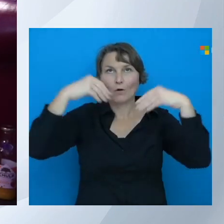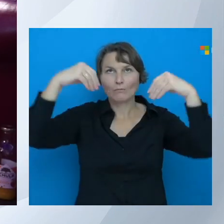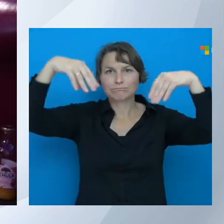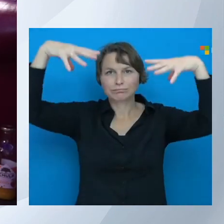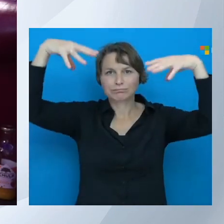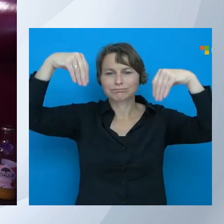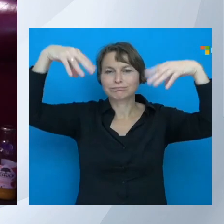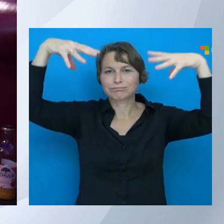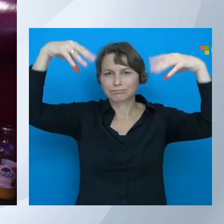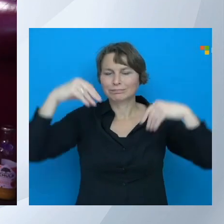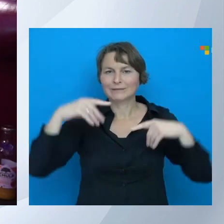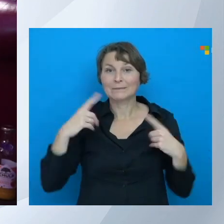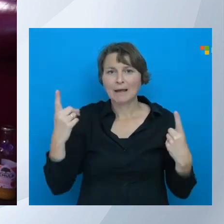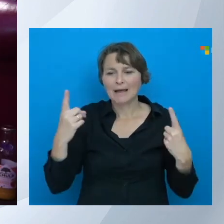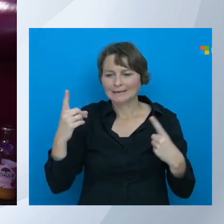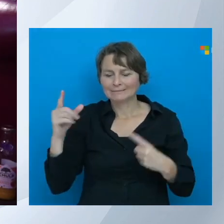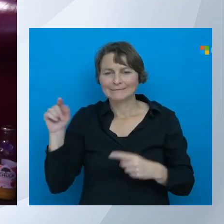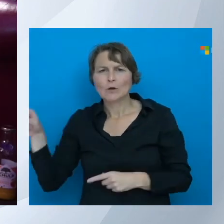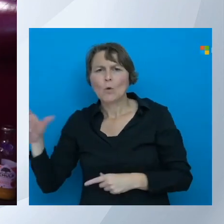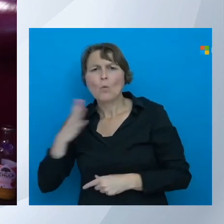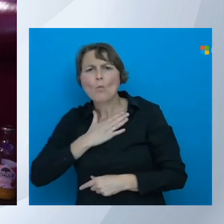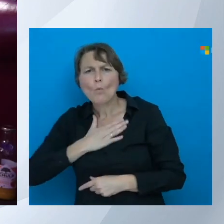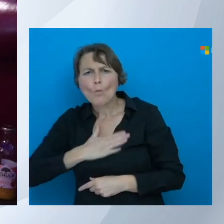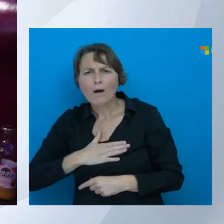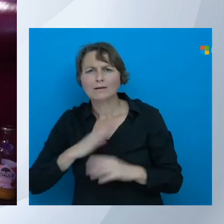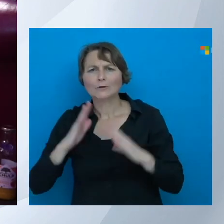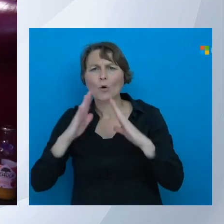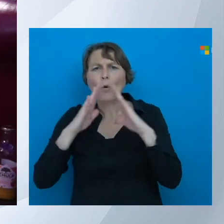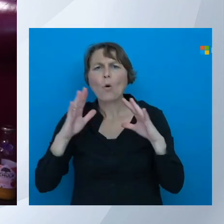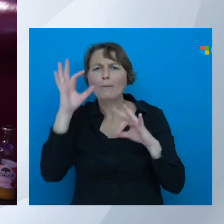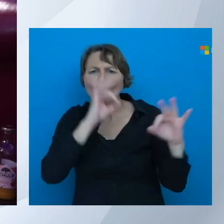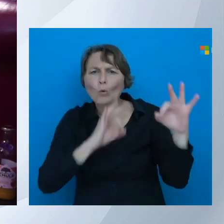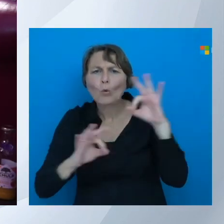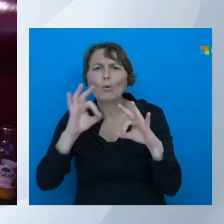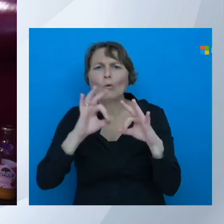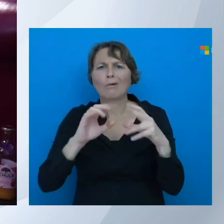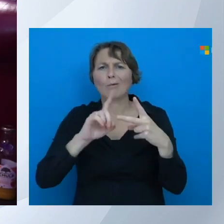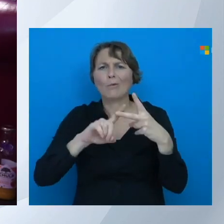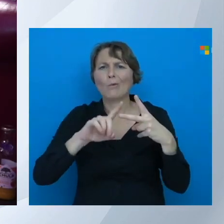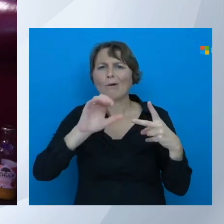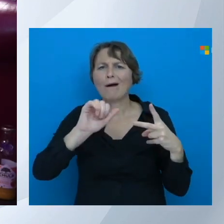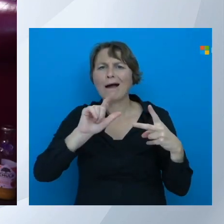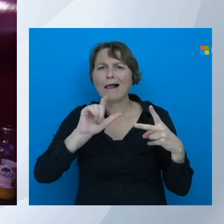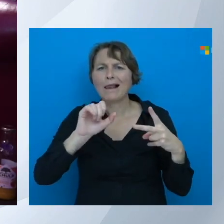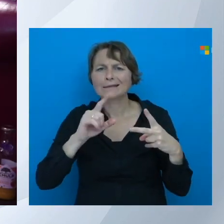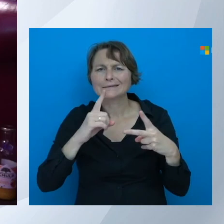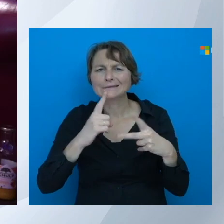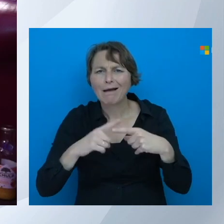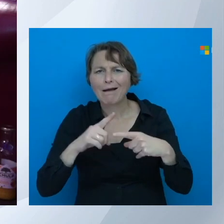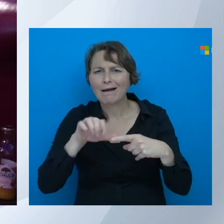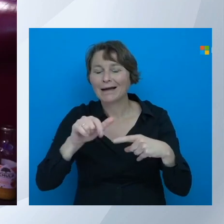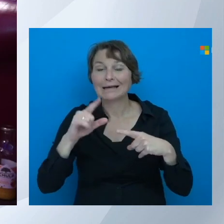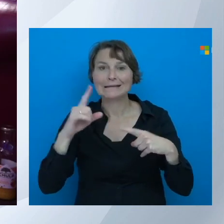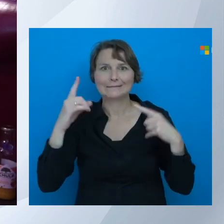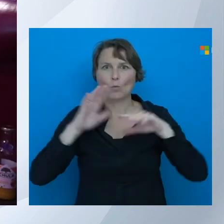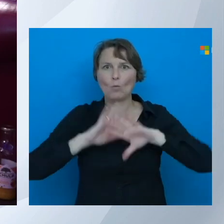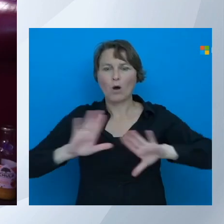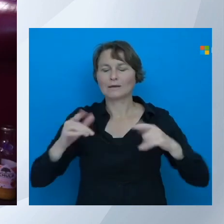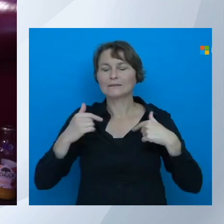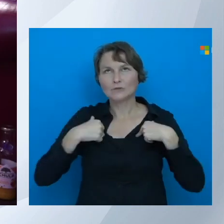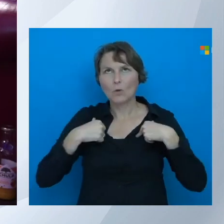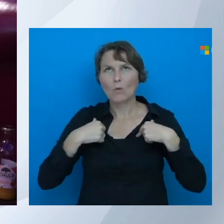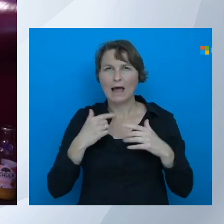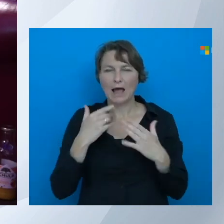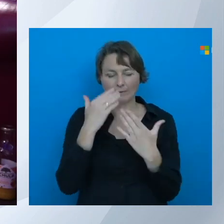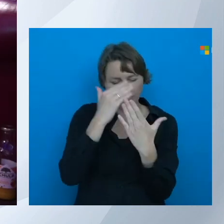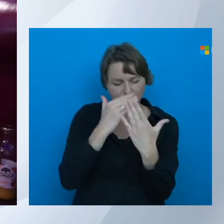want to have Google Home or Alexa in the house listening in, so to speak. So yeah, I have to program it all. So I leave